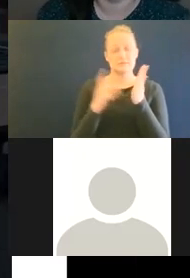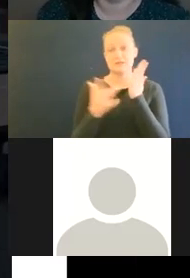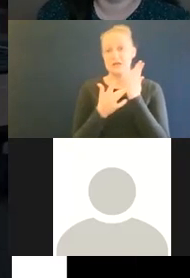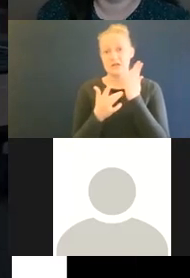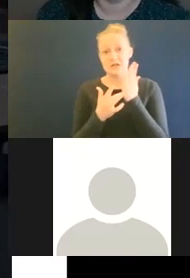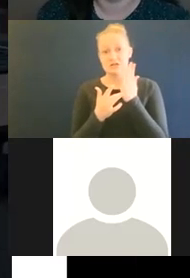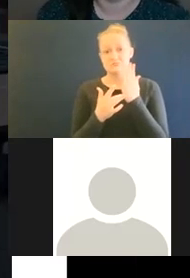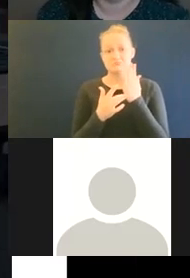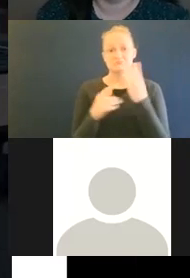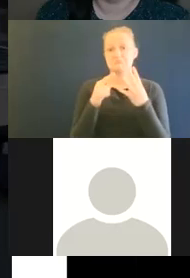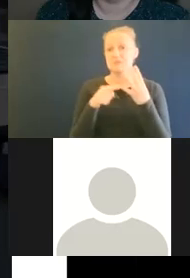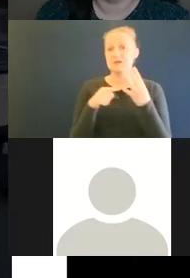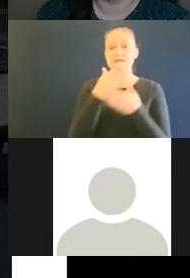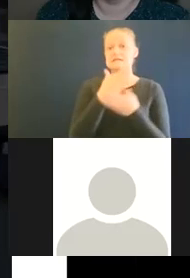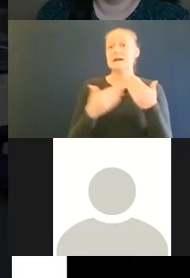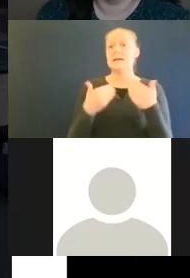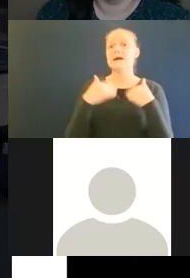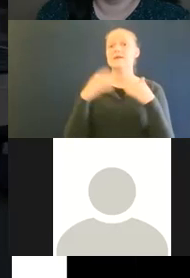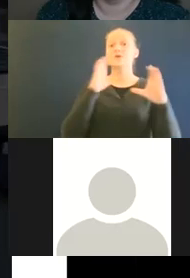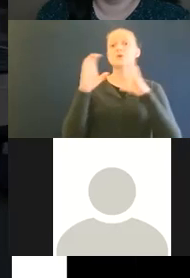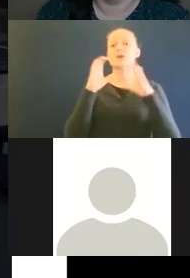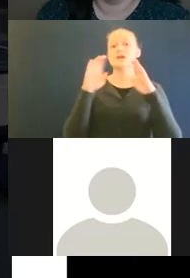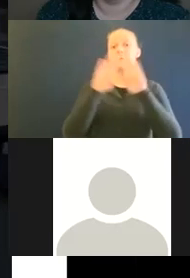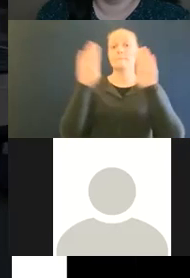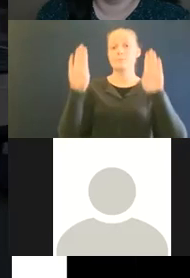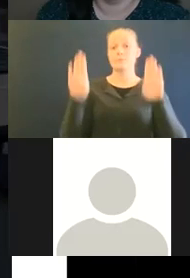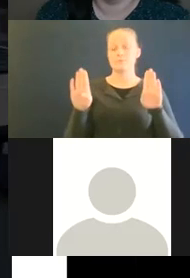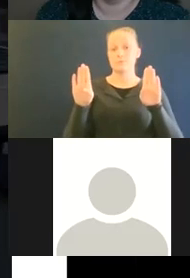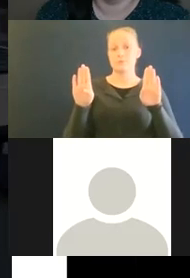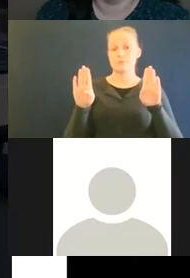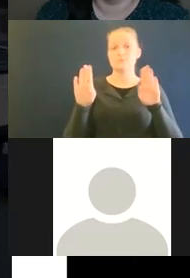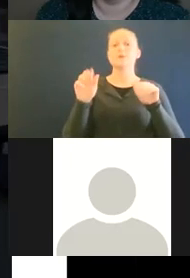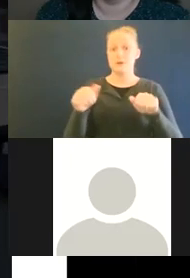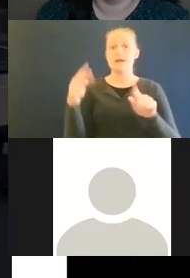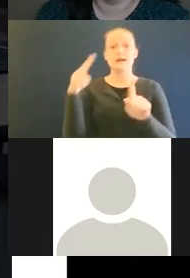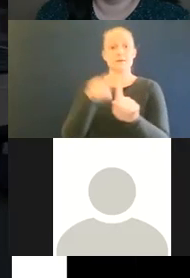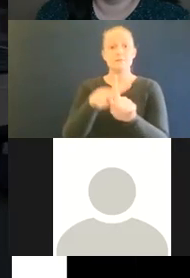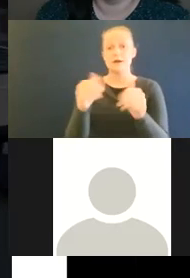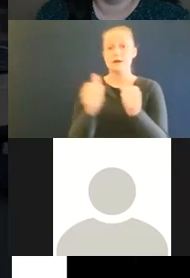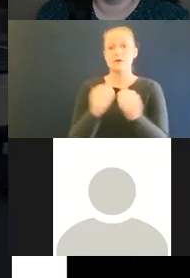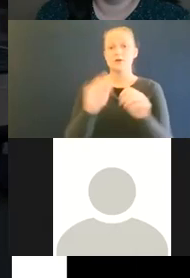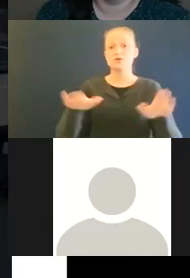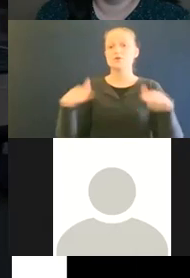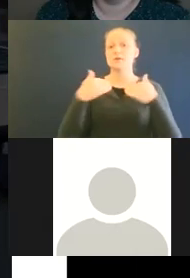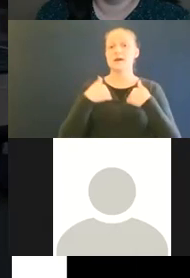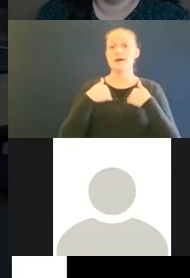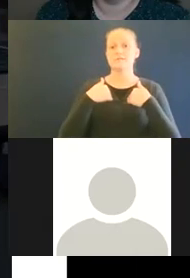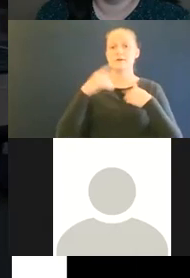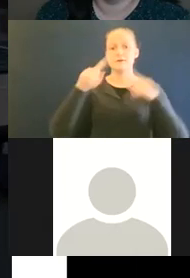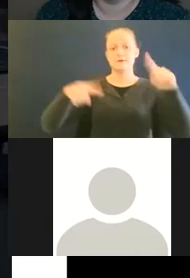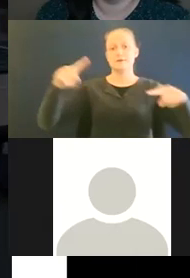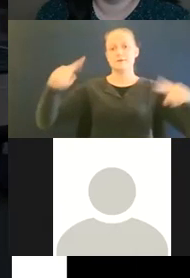just have communication boards. So this can, apply to kids with a range of different